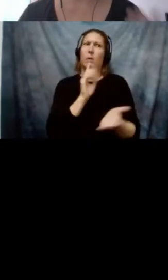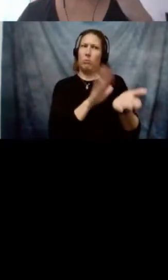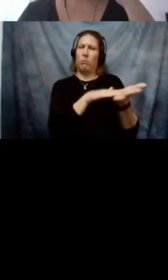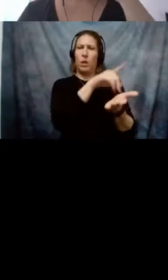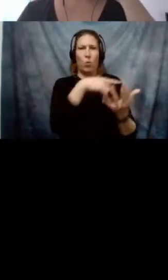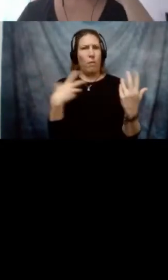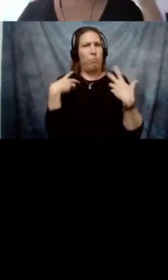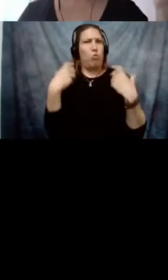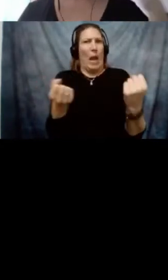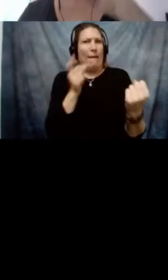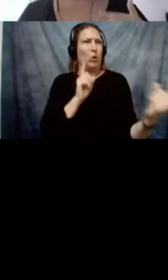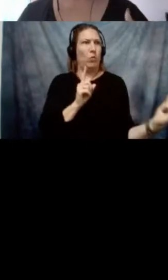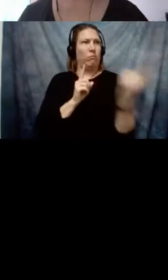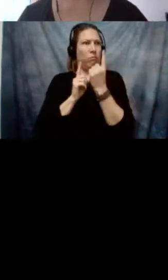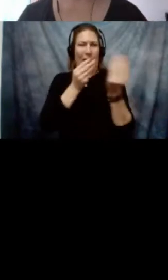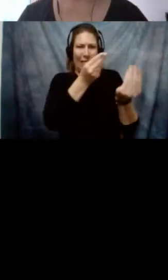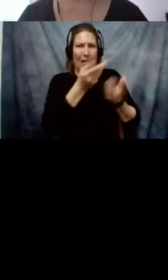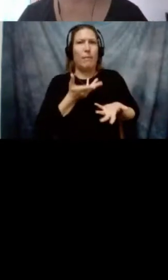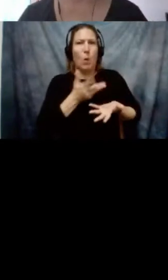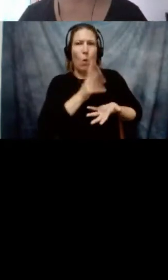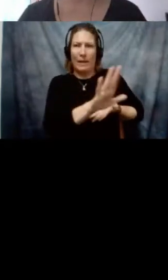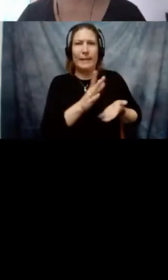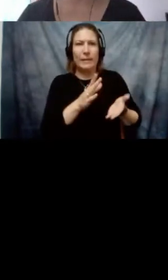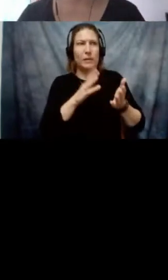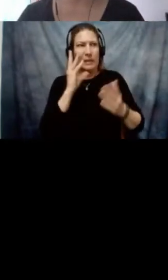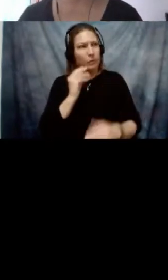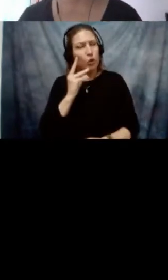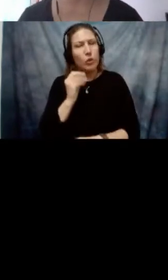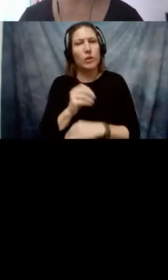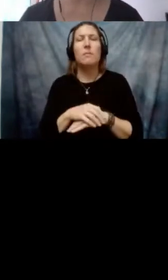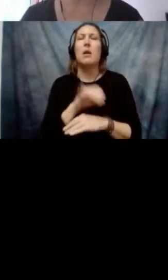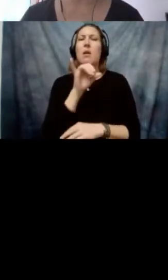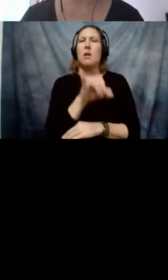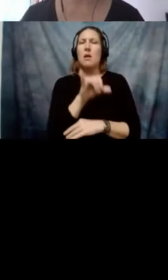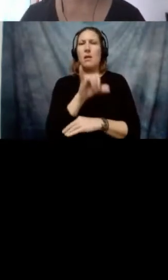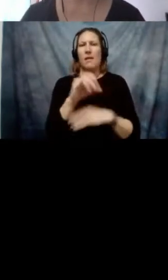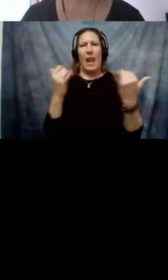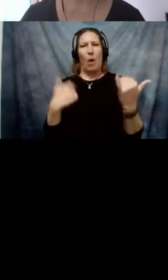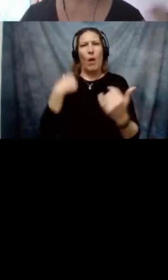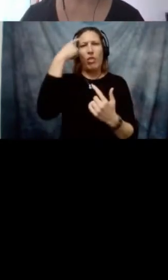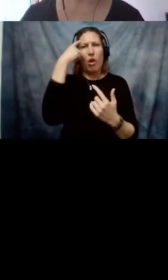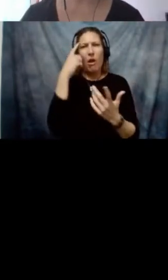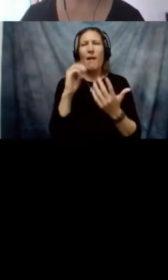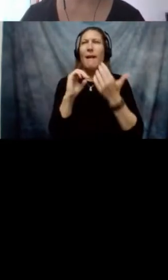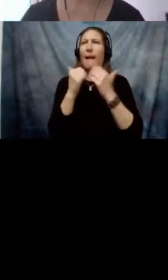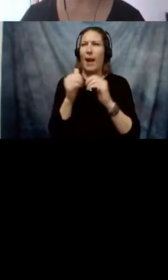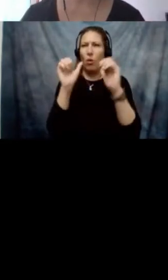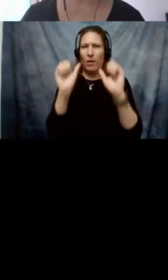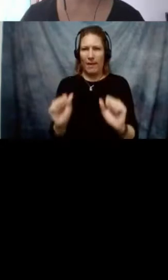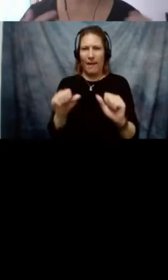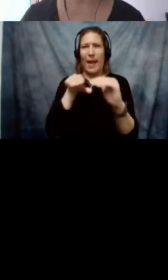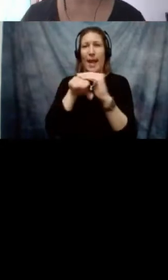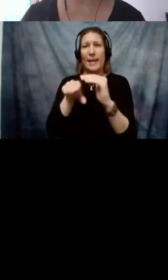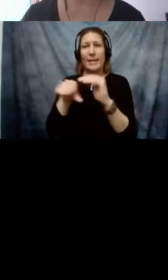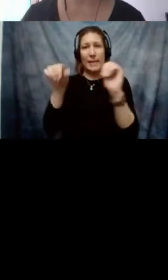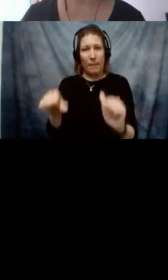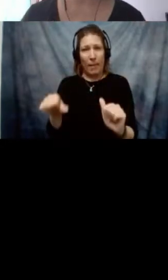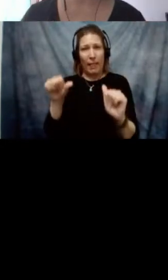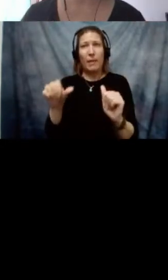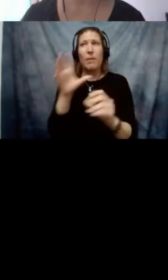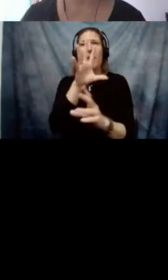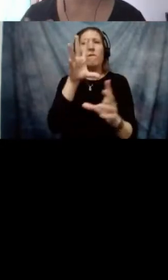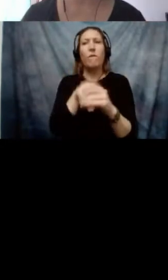this. But it really took me down this path of trying to learn, like, how do I incorporate accessibility, not just the technology part